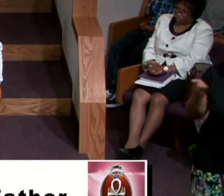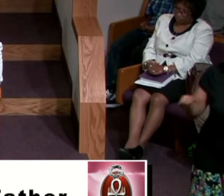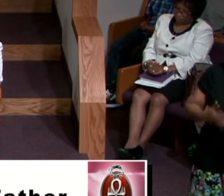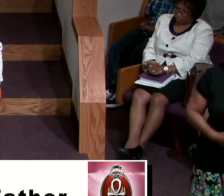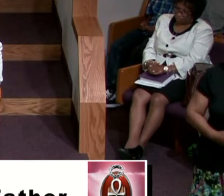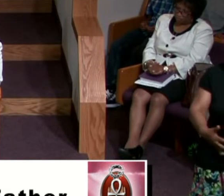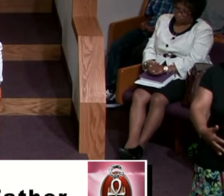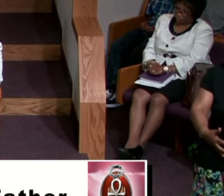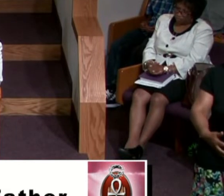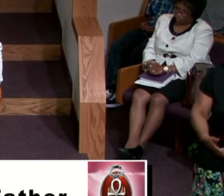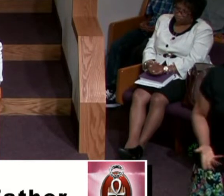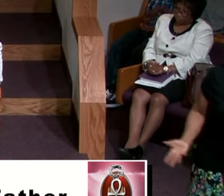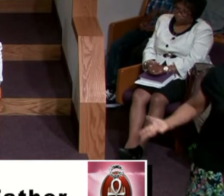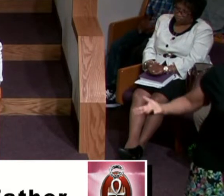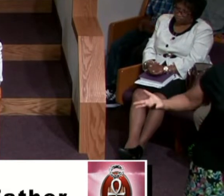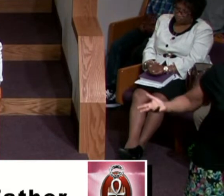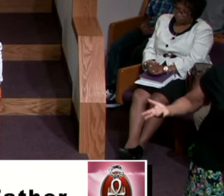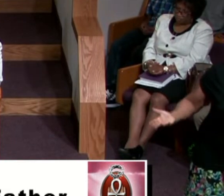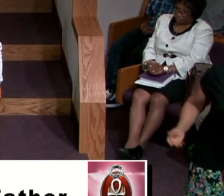pregnant.